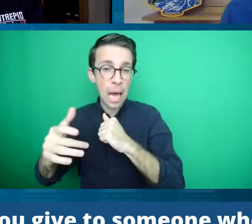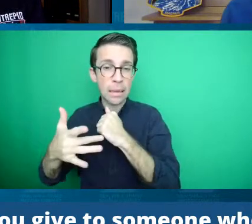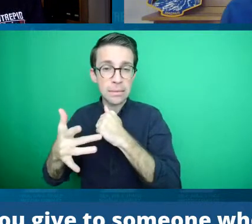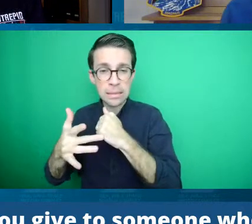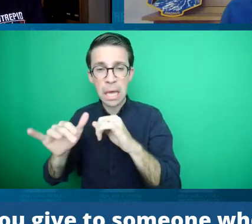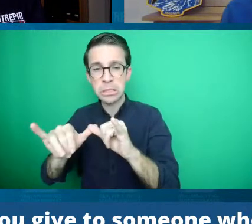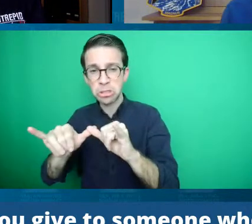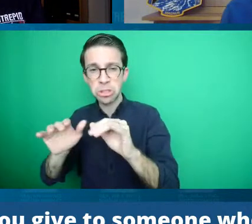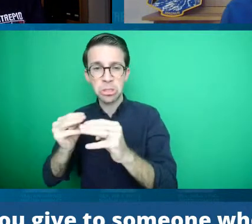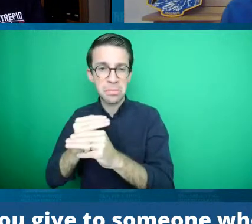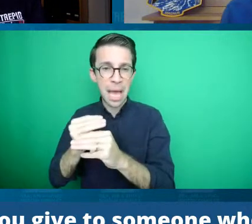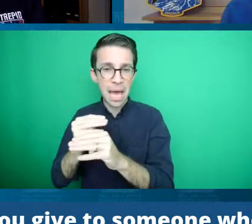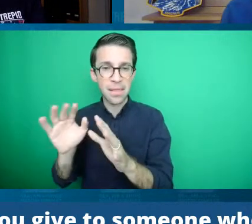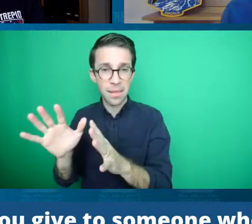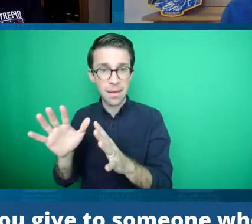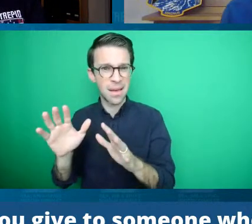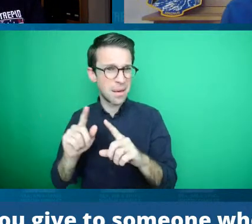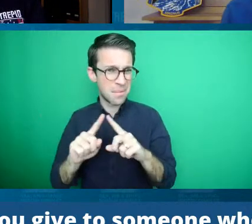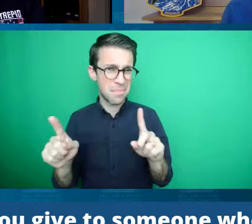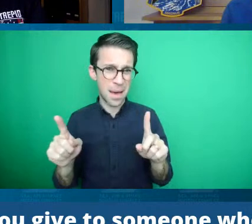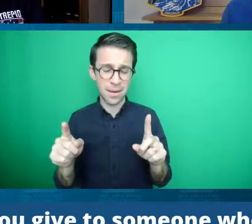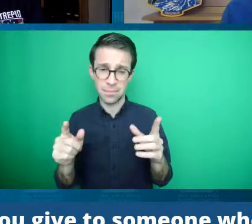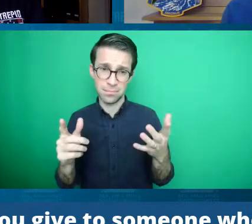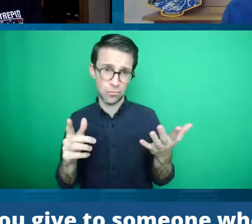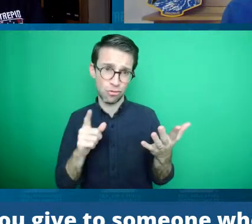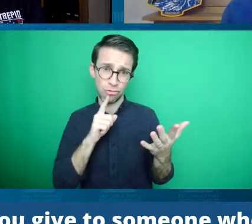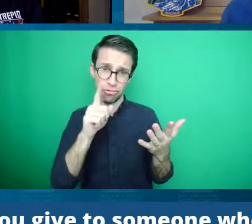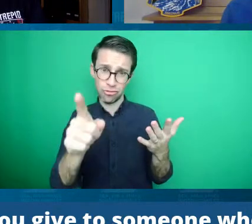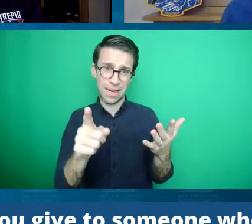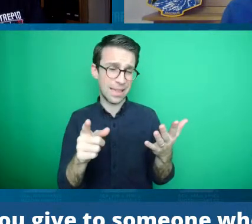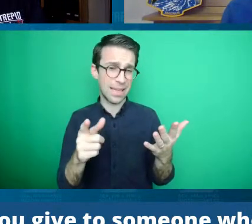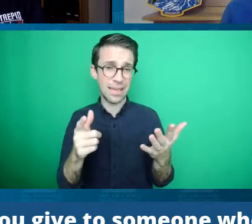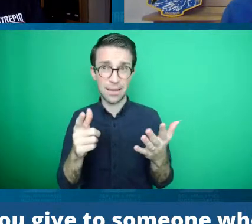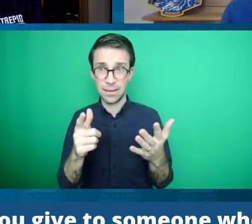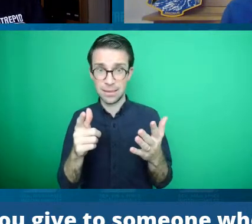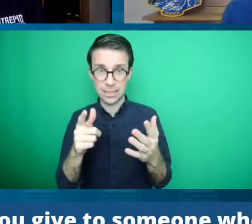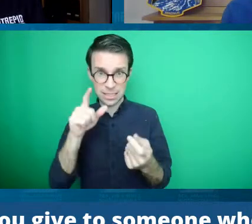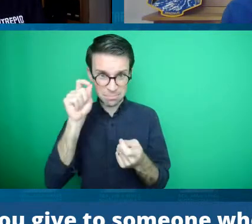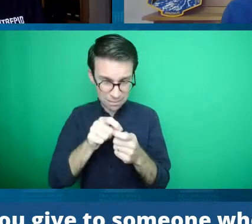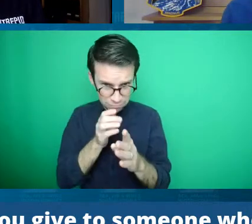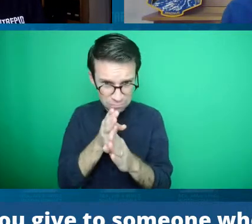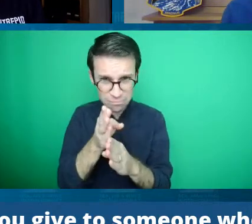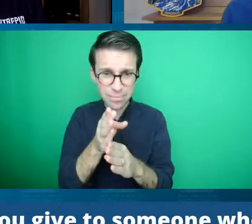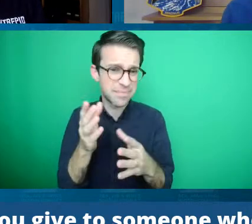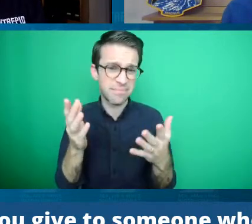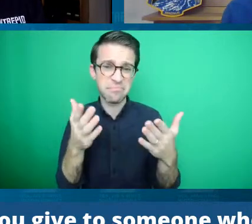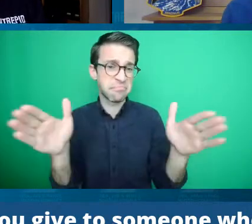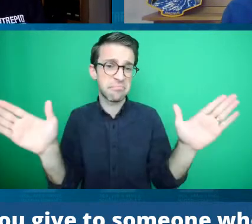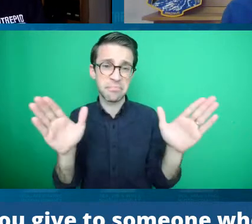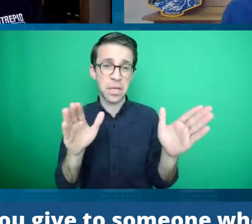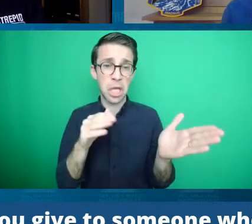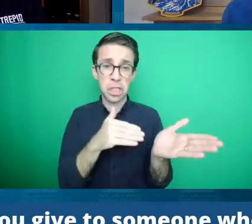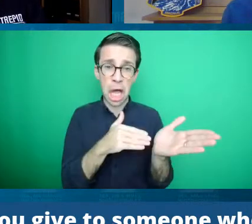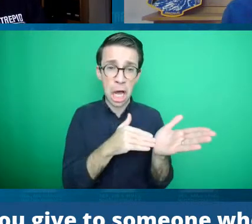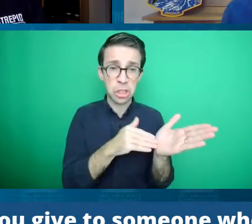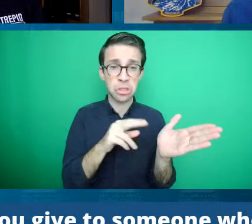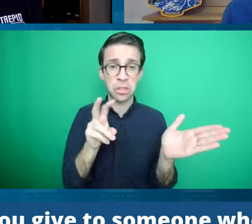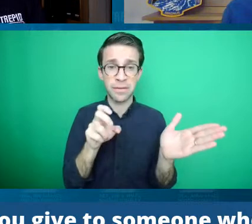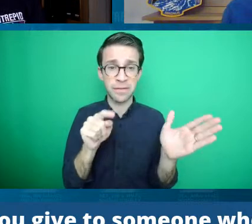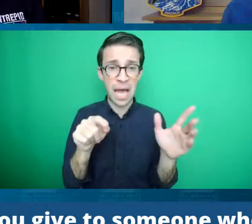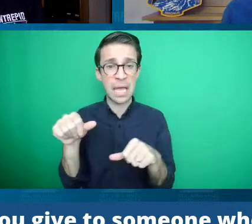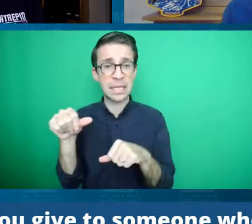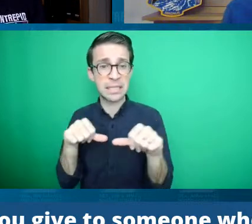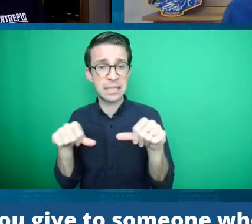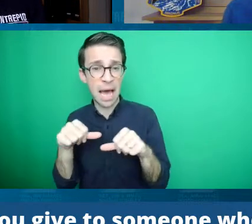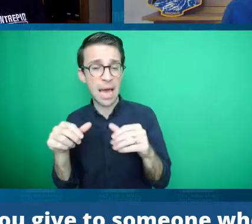of career choices become astronauts, and it's only going to expand. Doctors, veterinarians, engineers, scientists of all